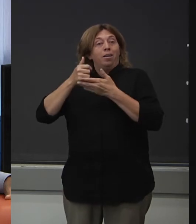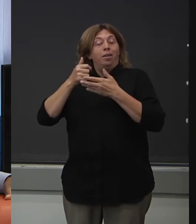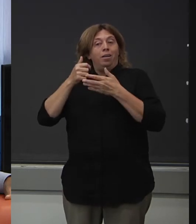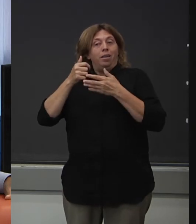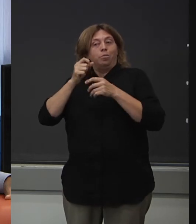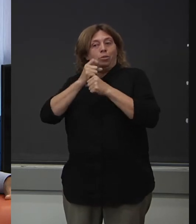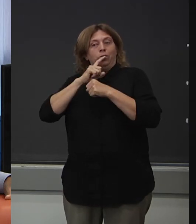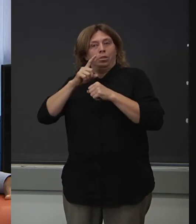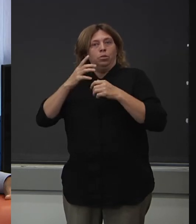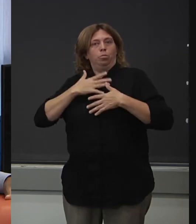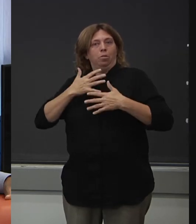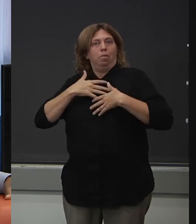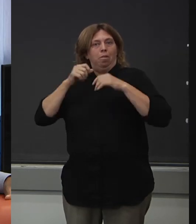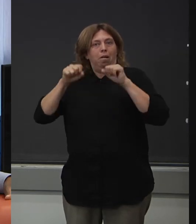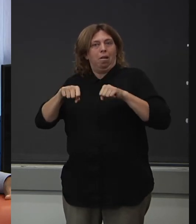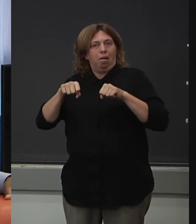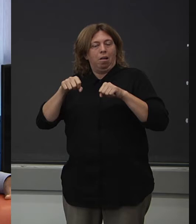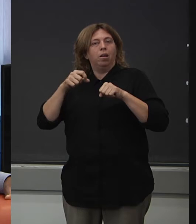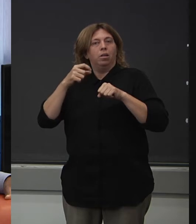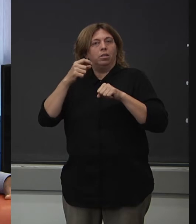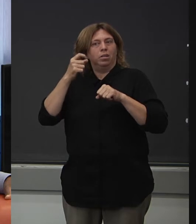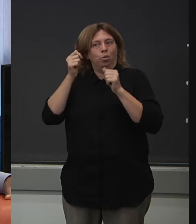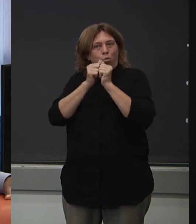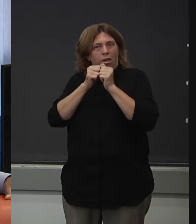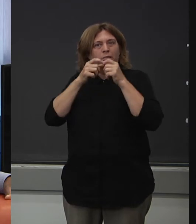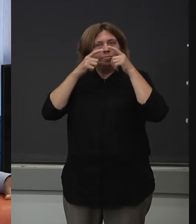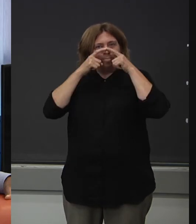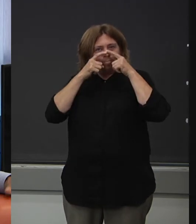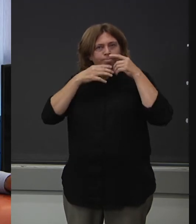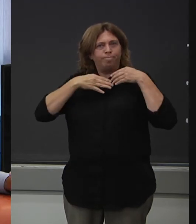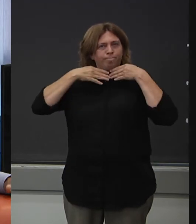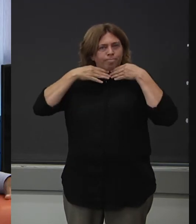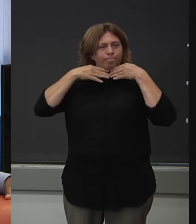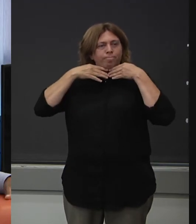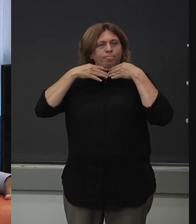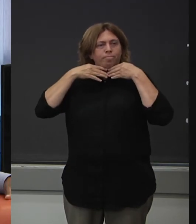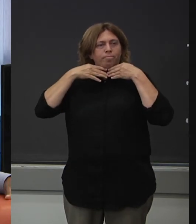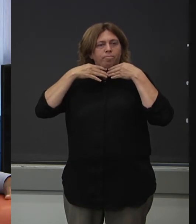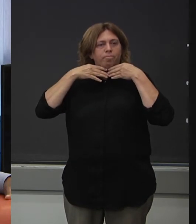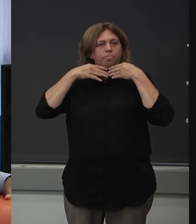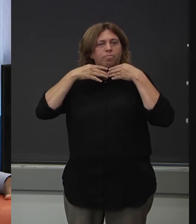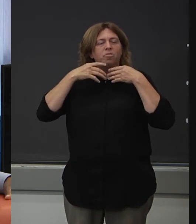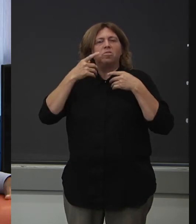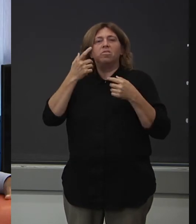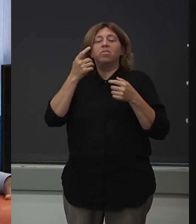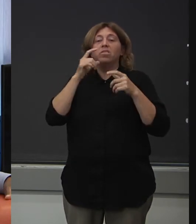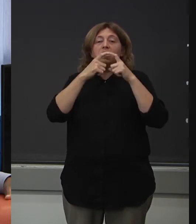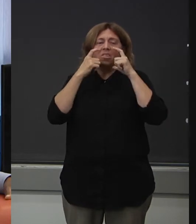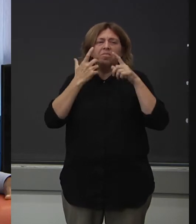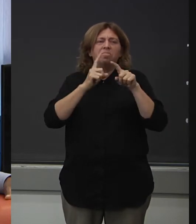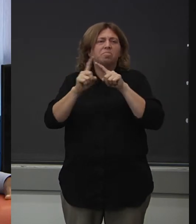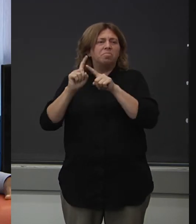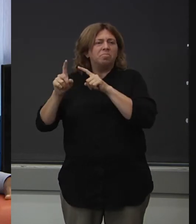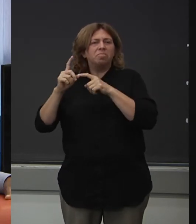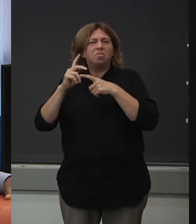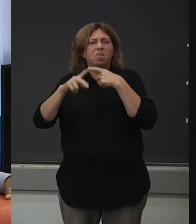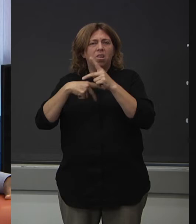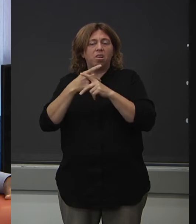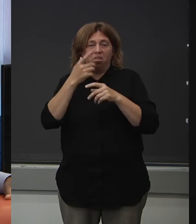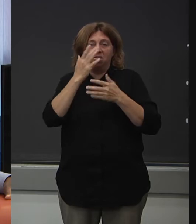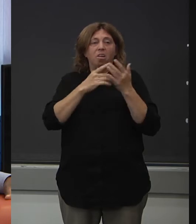are a variety of face coverings, and some include homemade